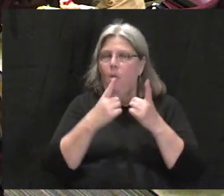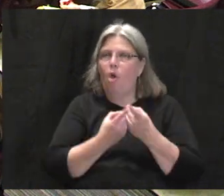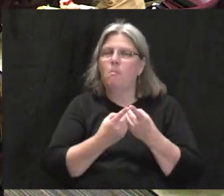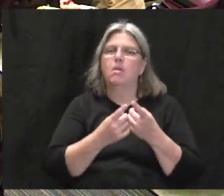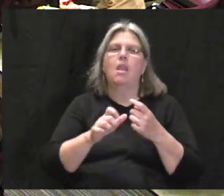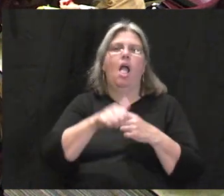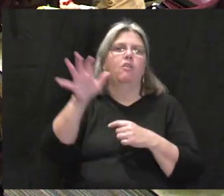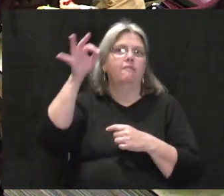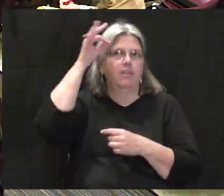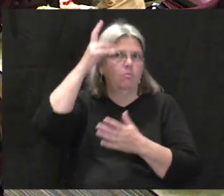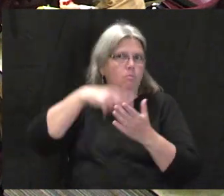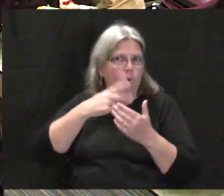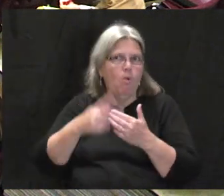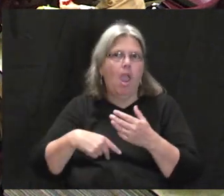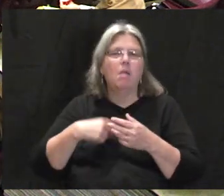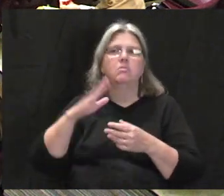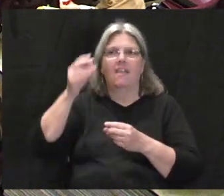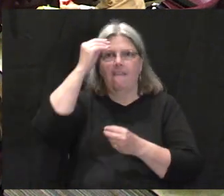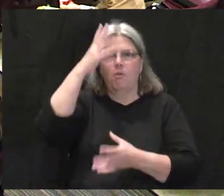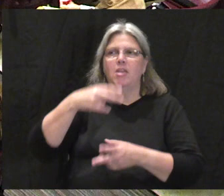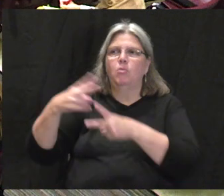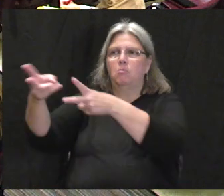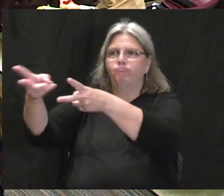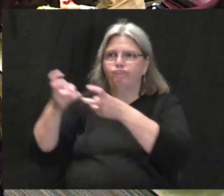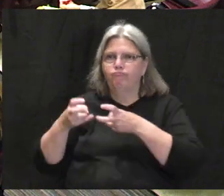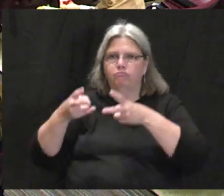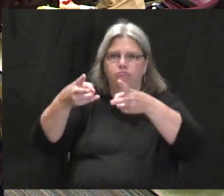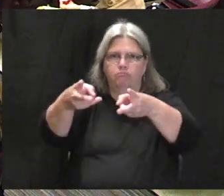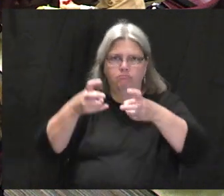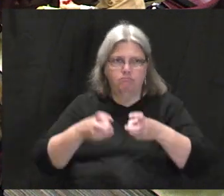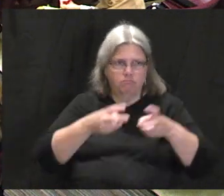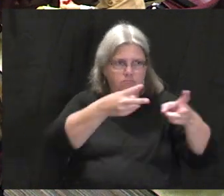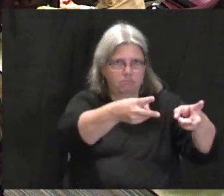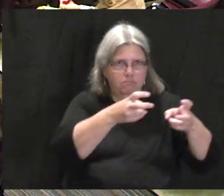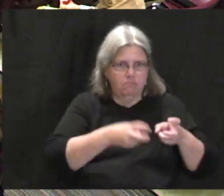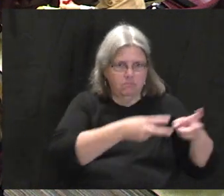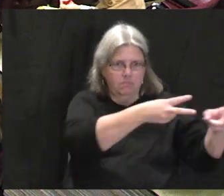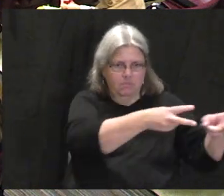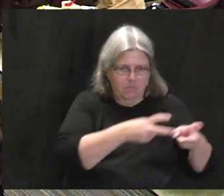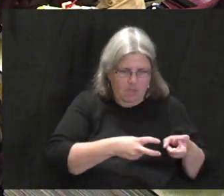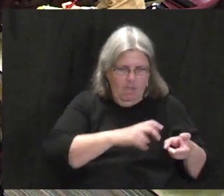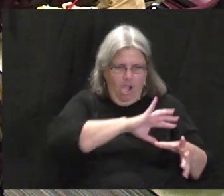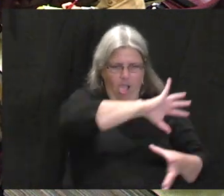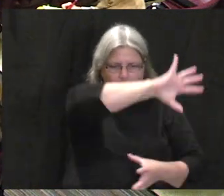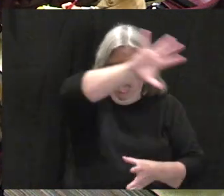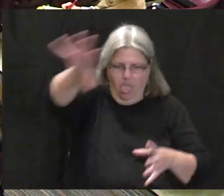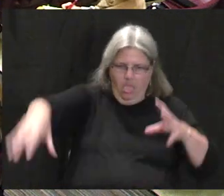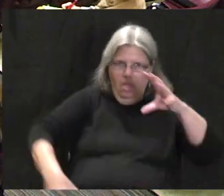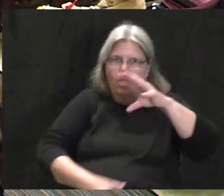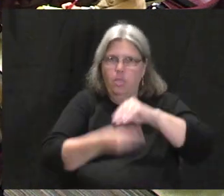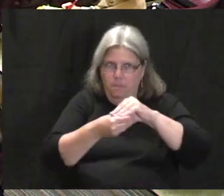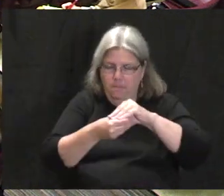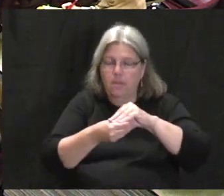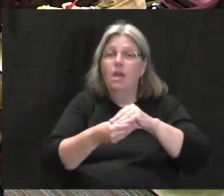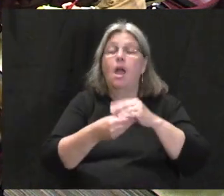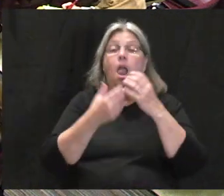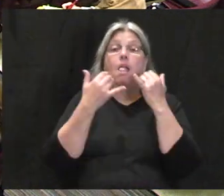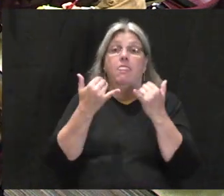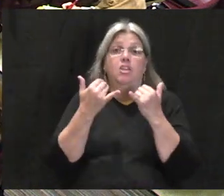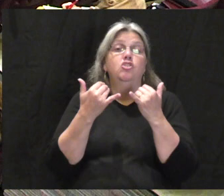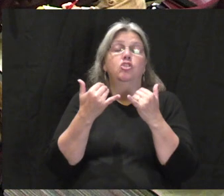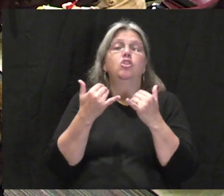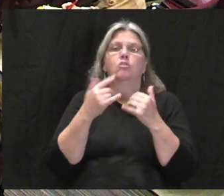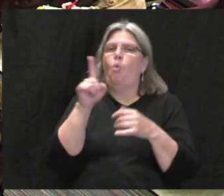federal programs that people qualify for, and it was all put together. So, and then this year, it's only those